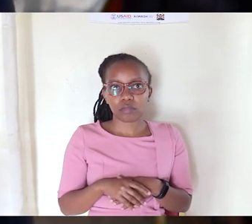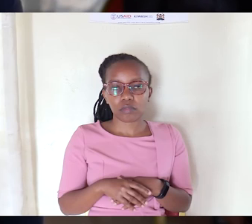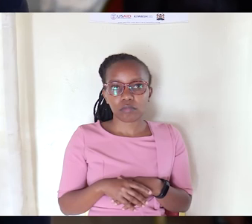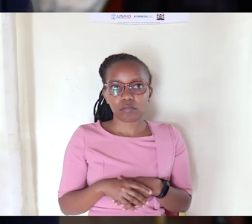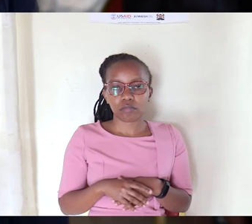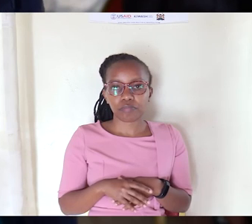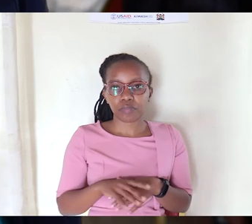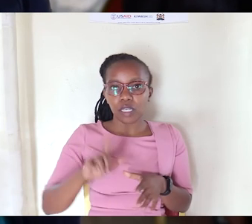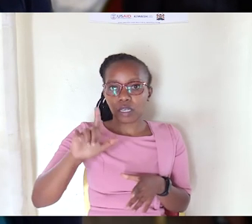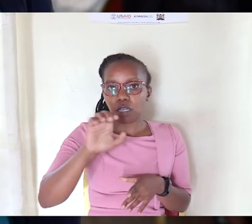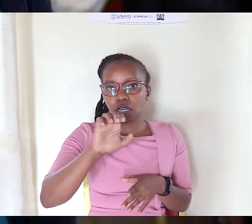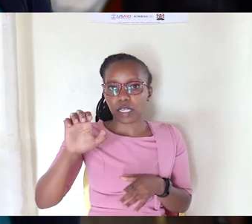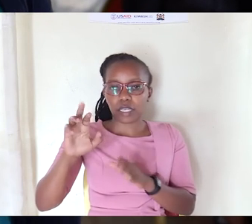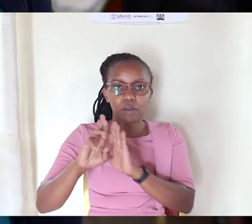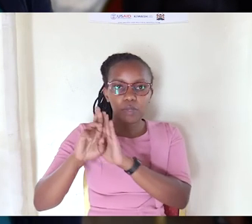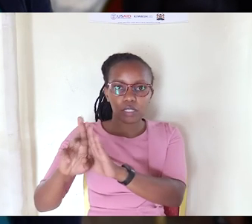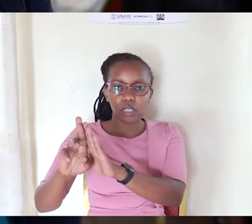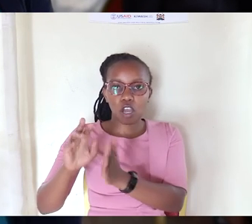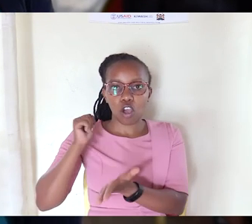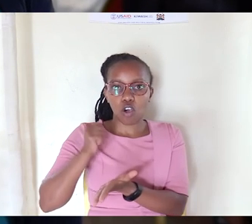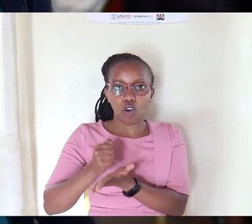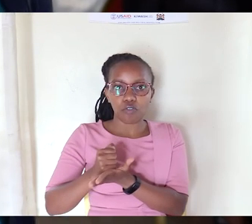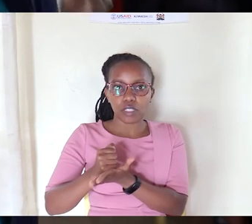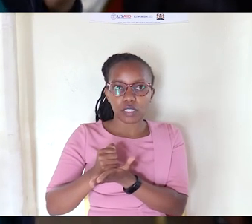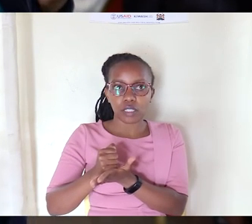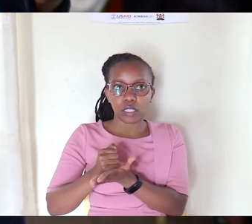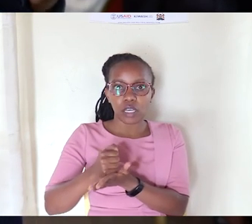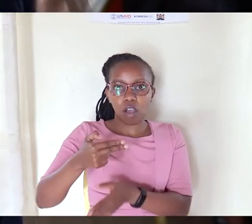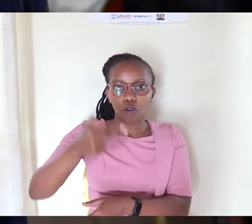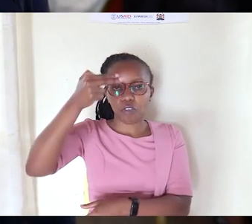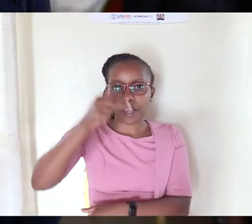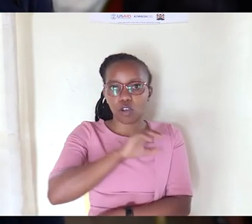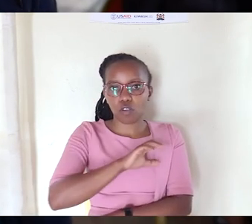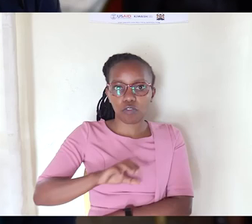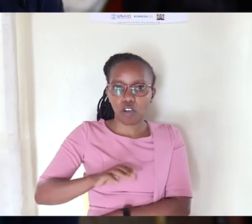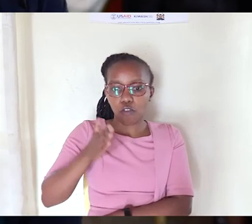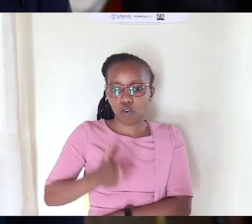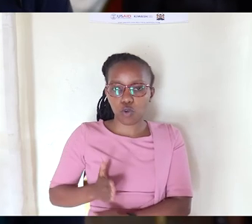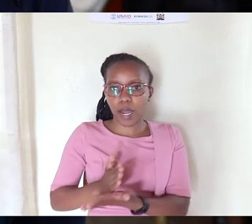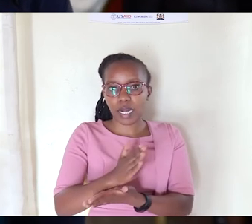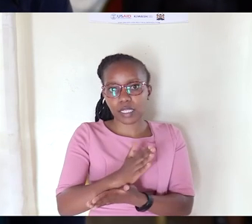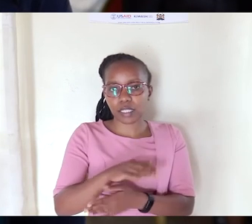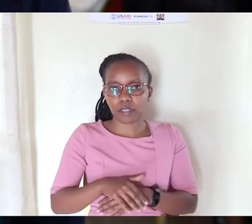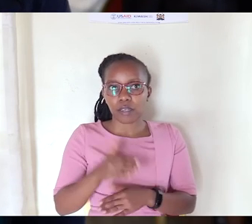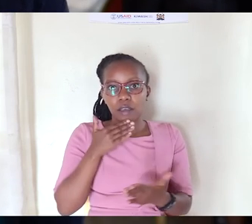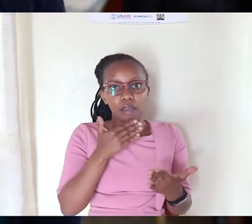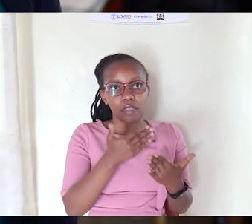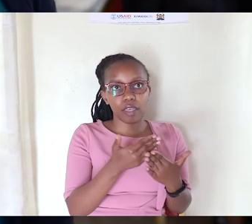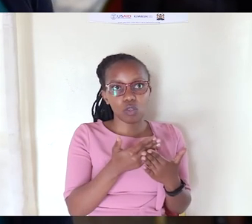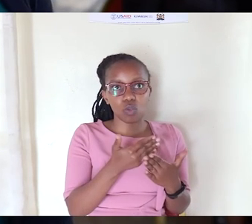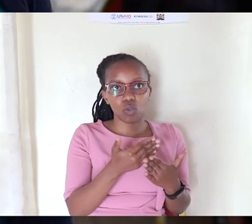has already left. She was representing the Office of the High Commissioner for Human Rights. Thank you,